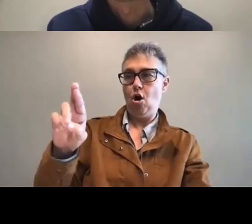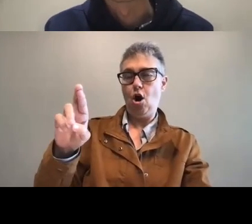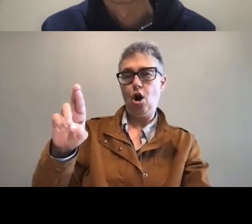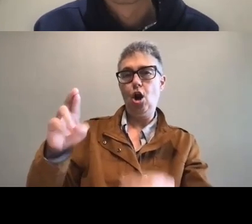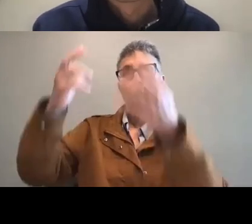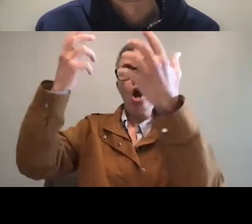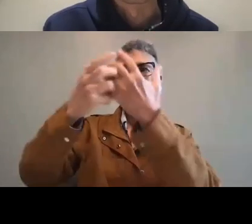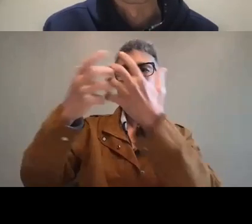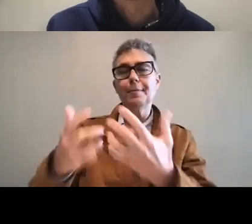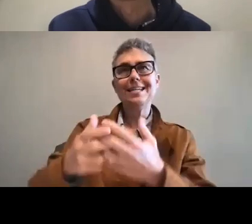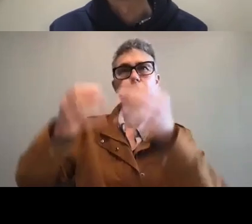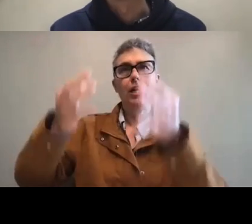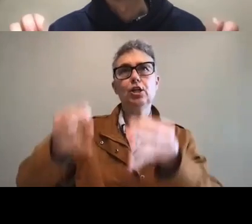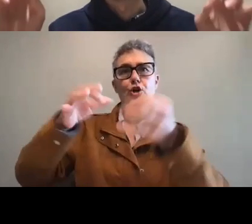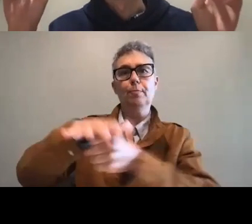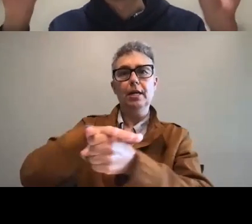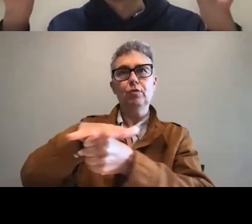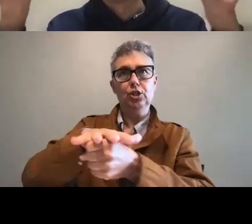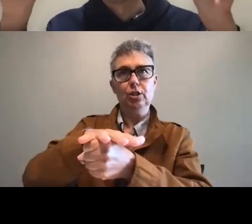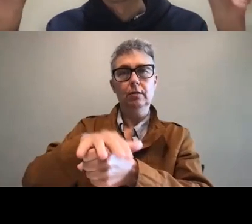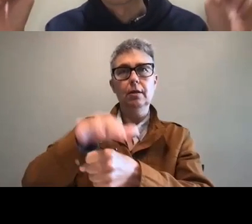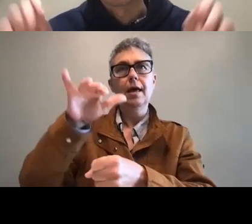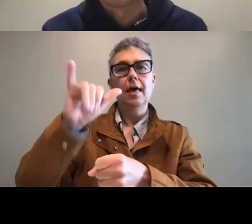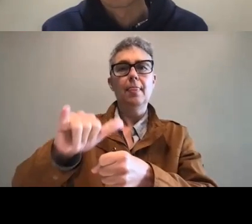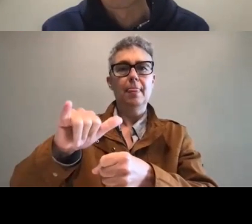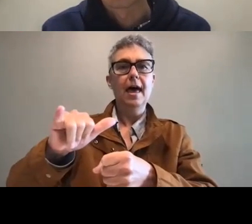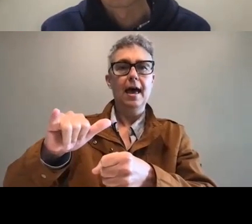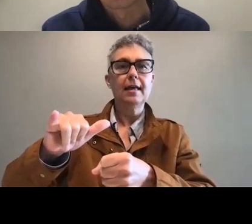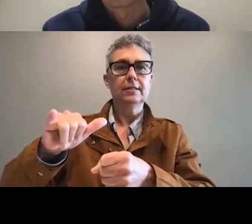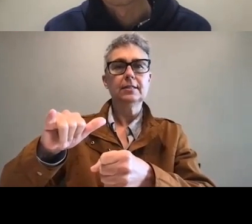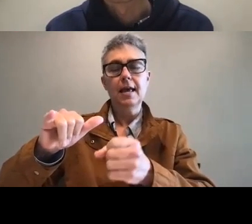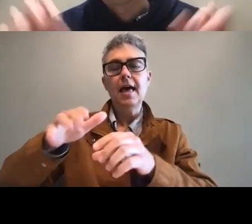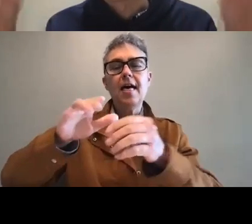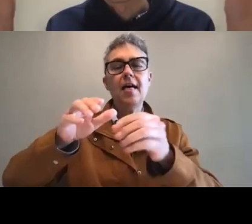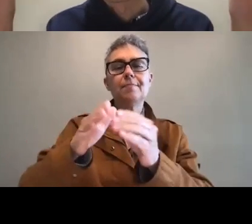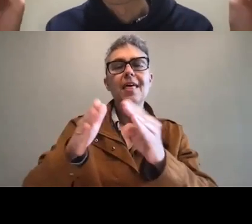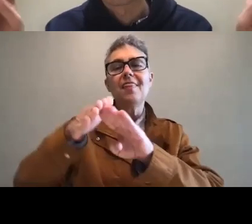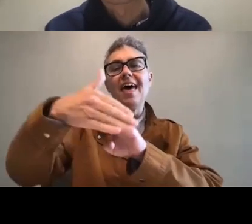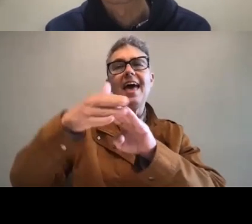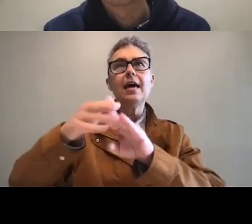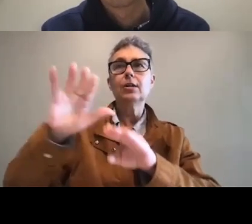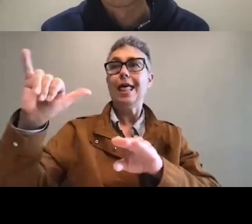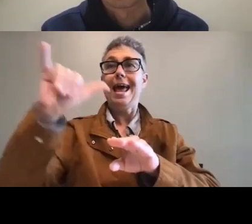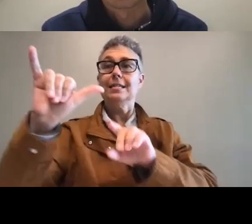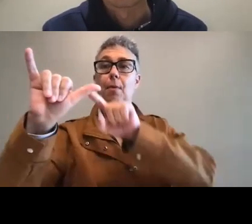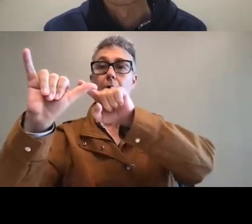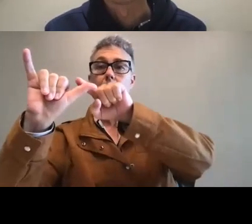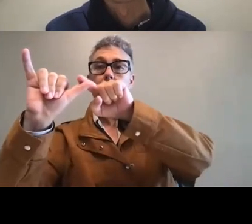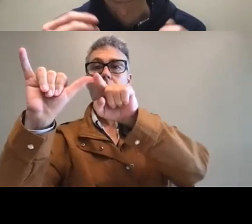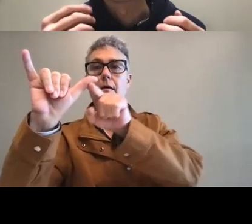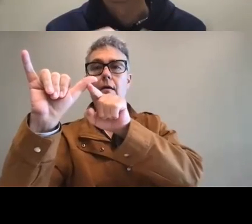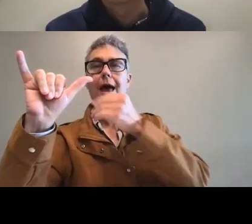complementarity-determining region. It's sort of at the tip of these antibodies, these Y-shaped proteins that